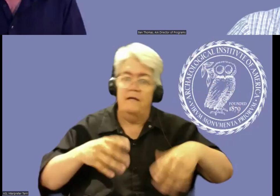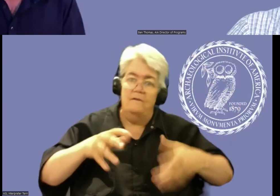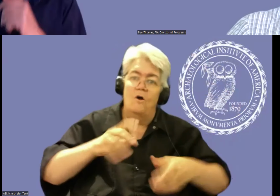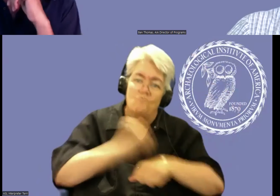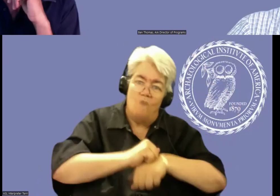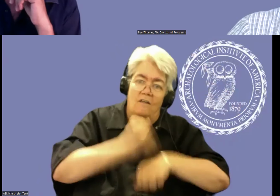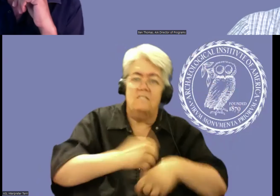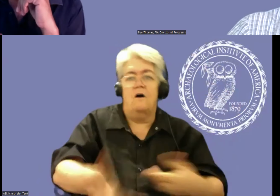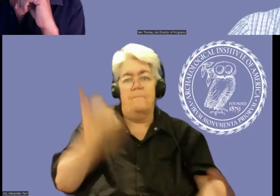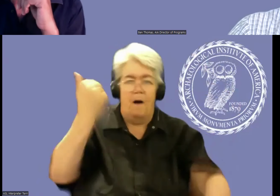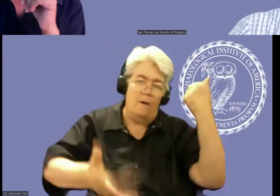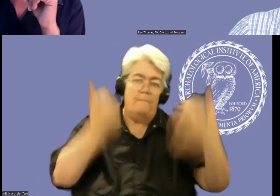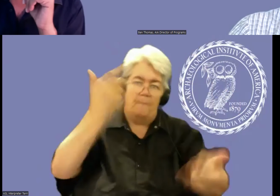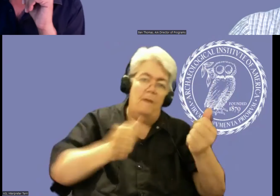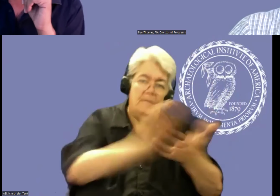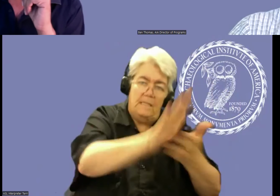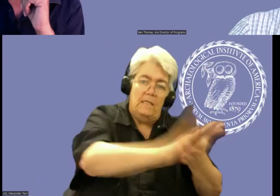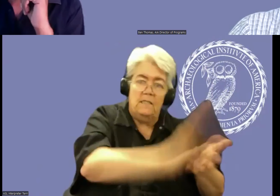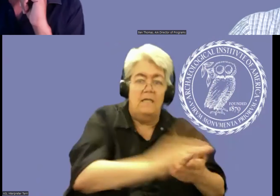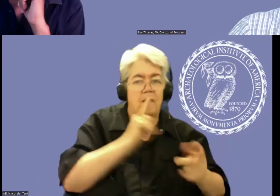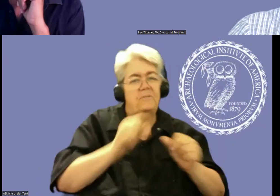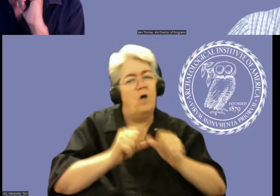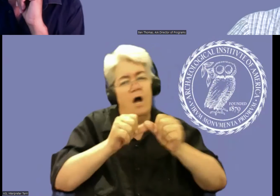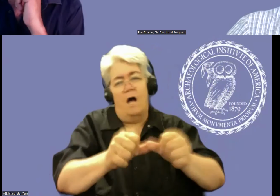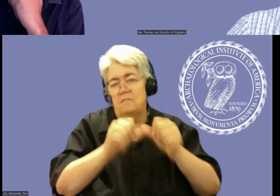up that need to be cleared. It's a constant process.